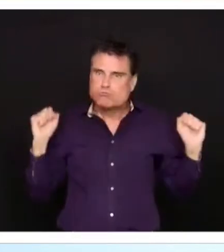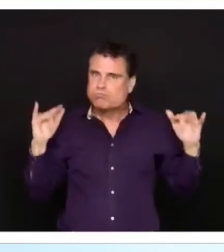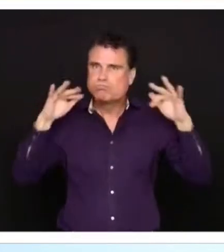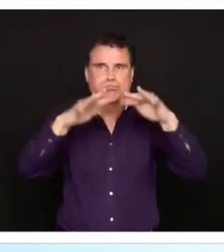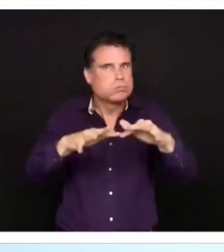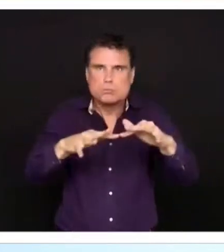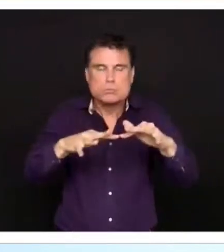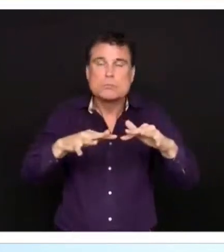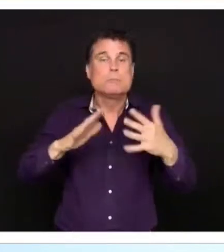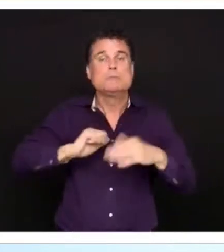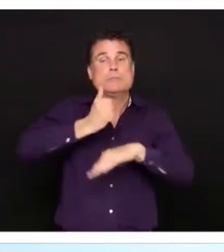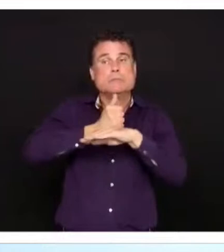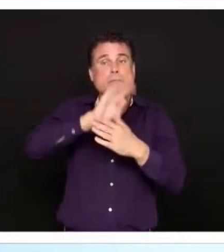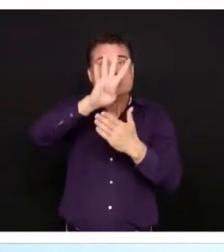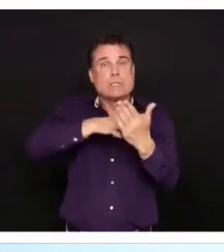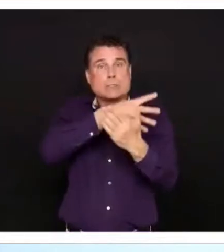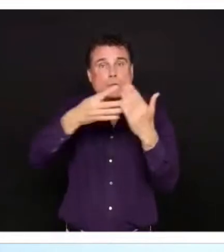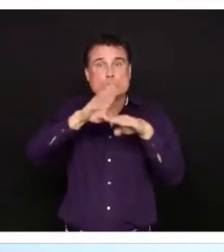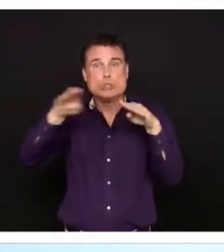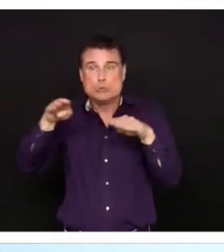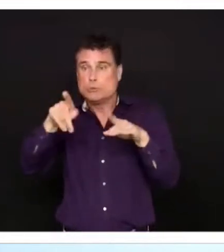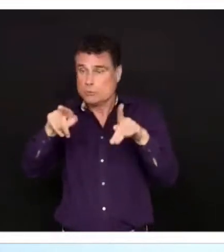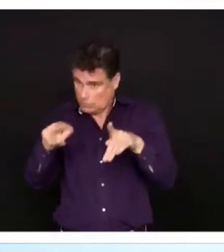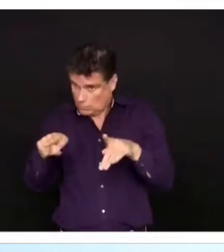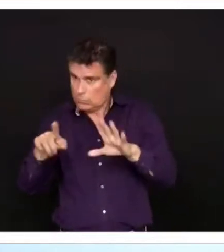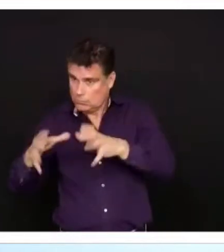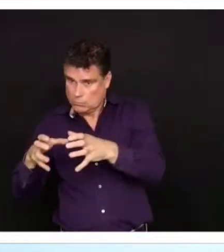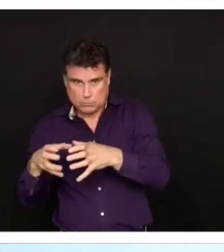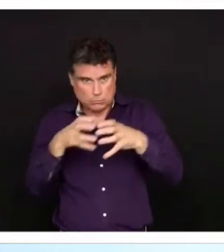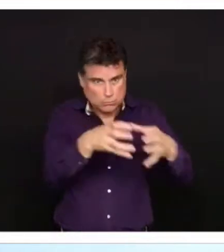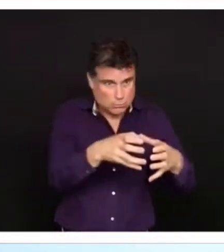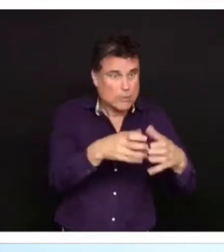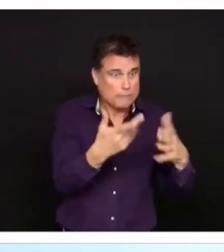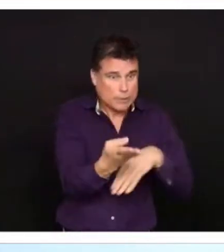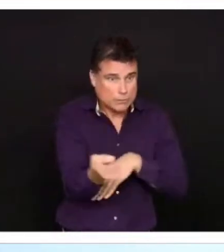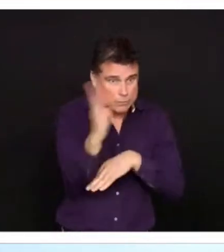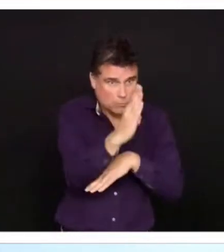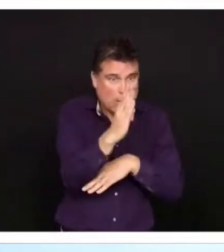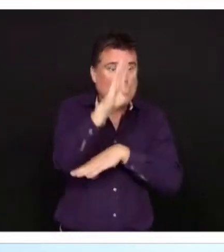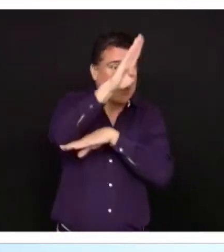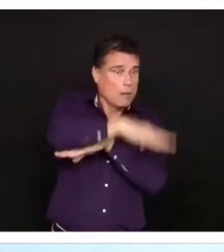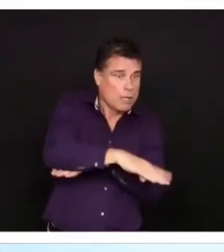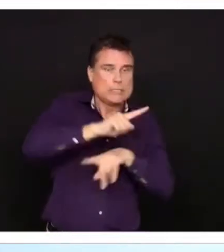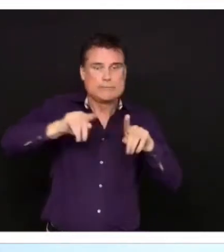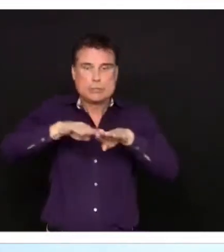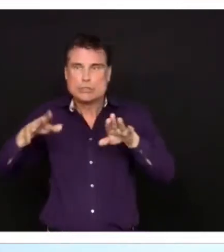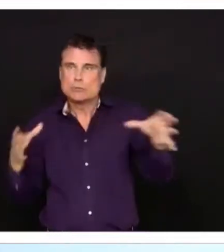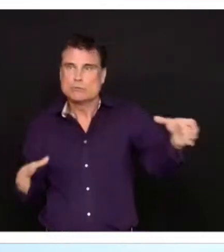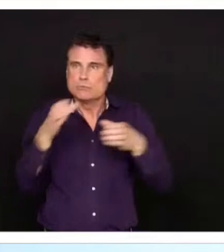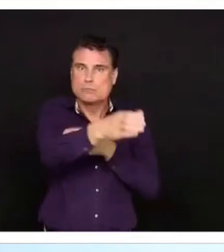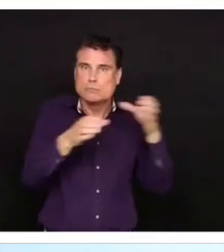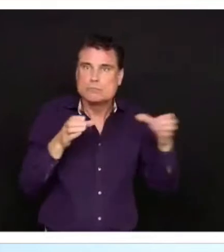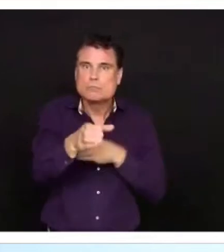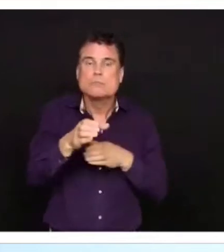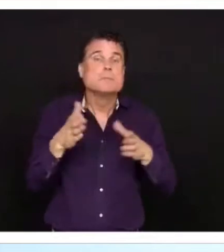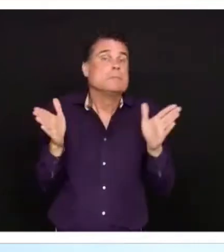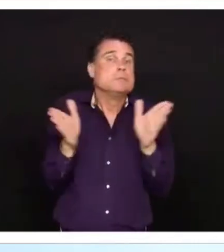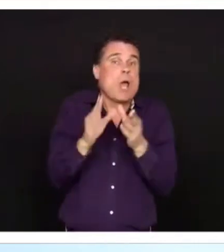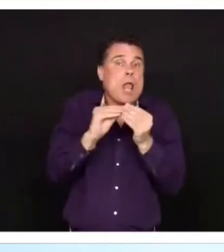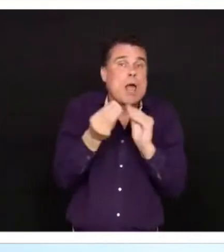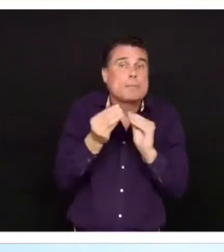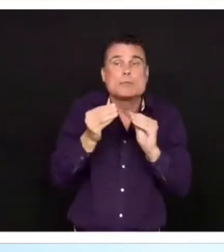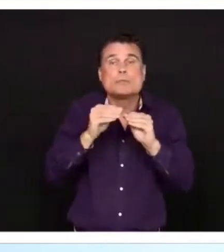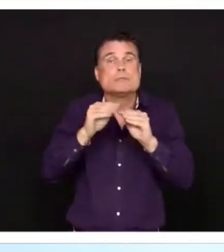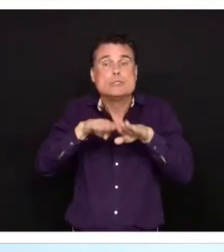some kids, some children doing remote learning while others are in a classroom situation and made it able to maintain those safe distances in